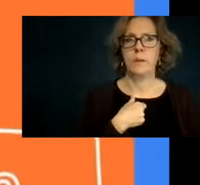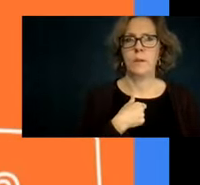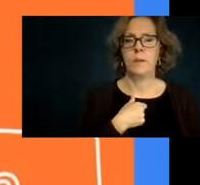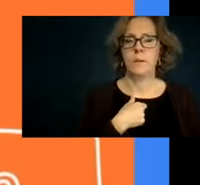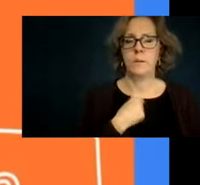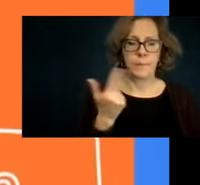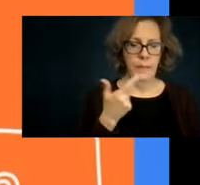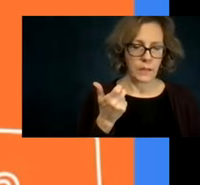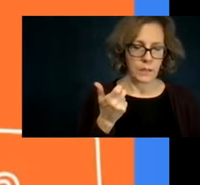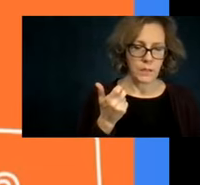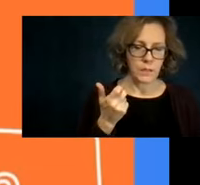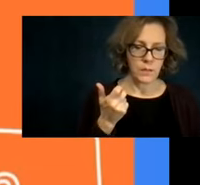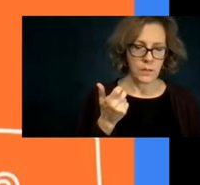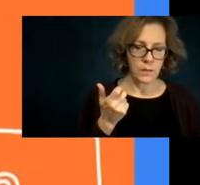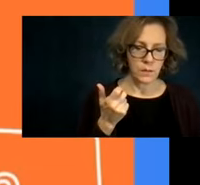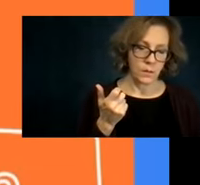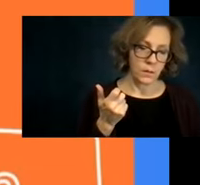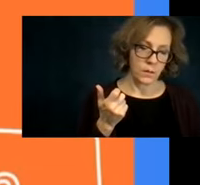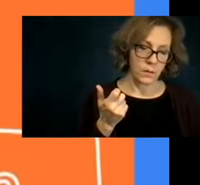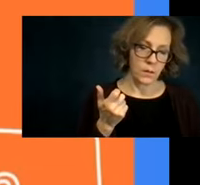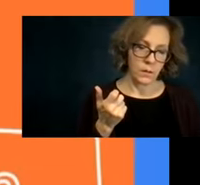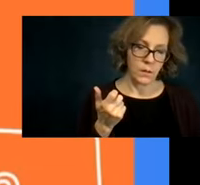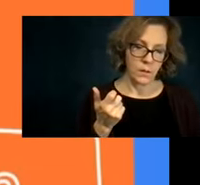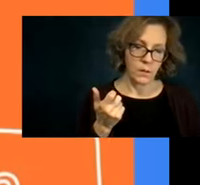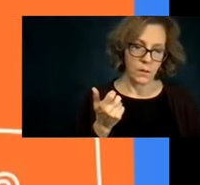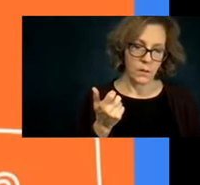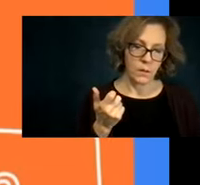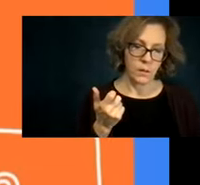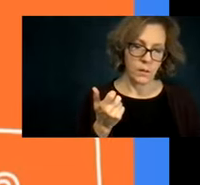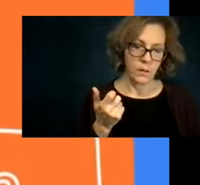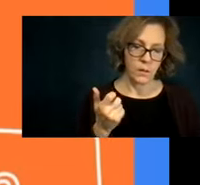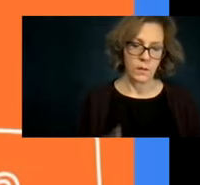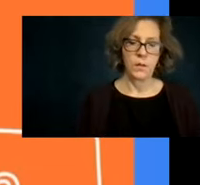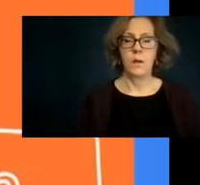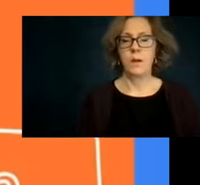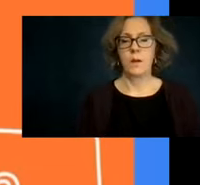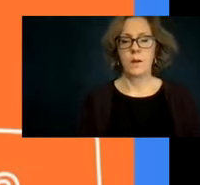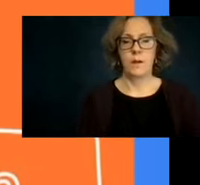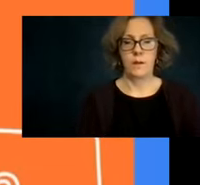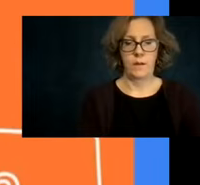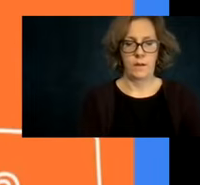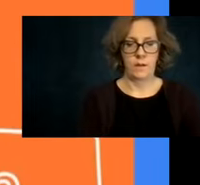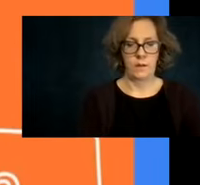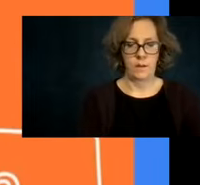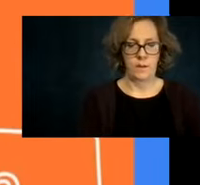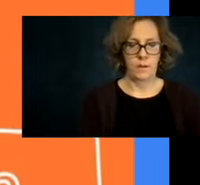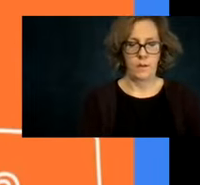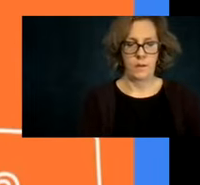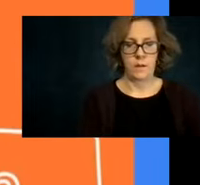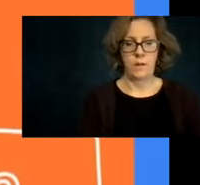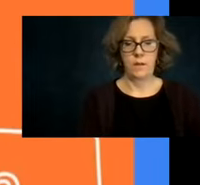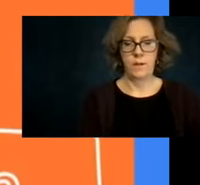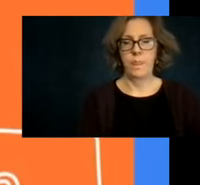my staff and my DDS worker, they use the term a lot, low staff or